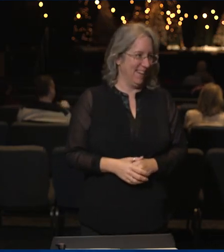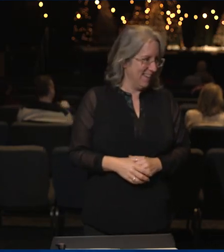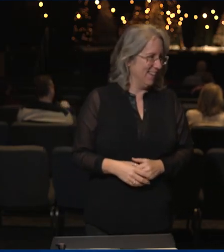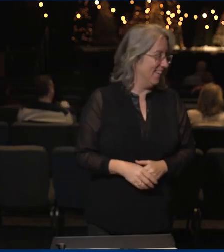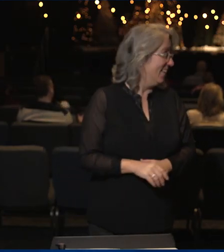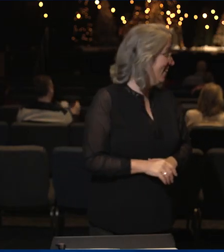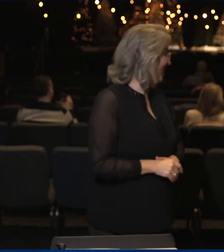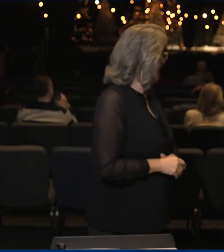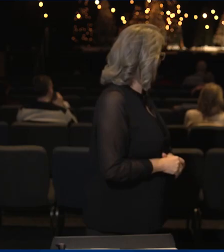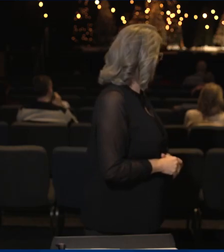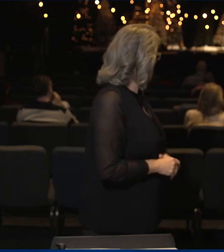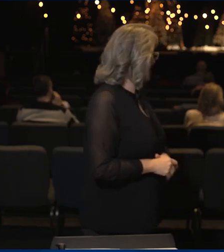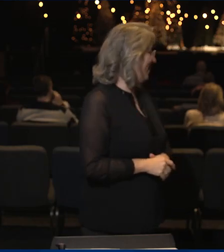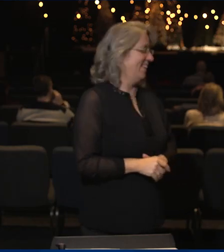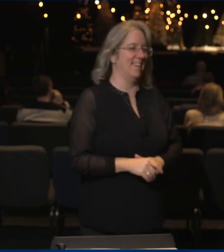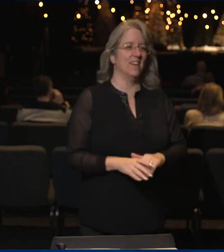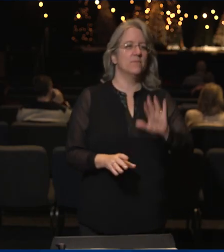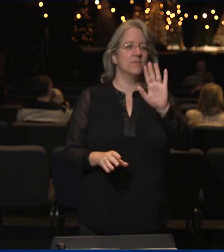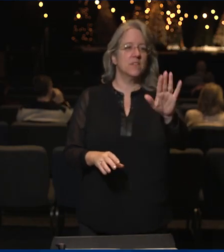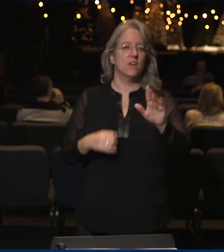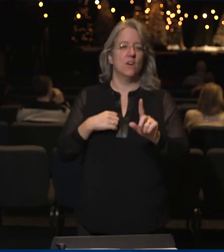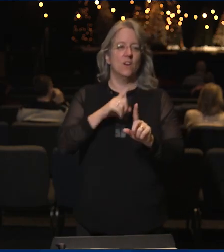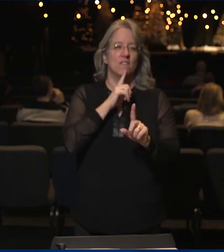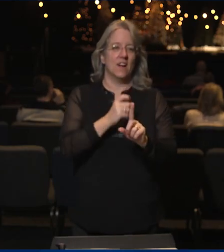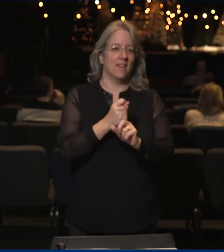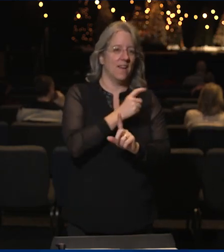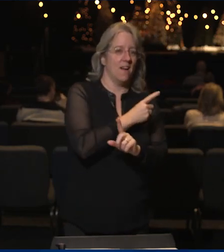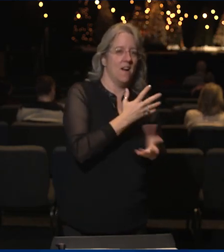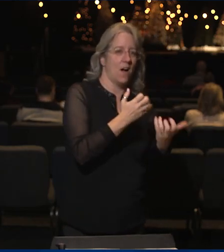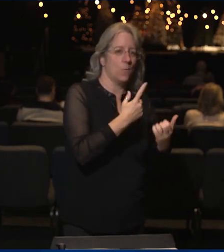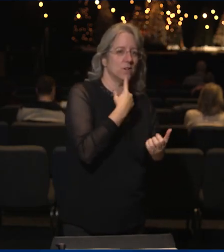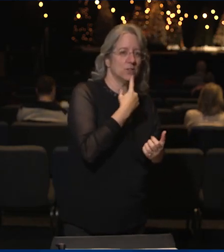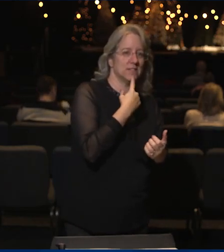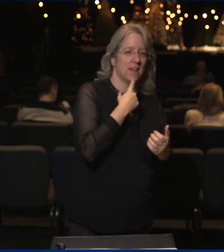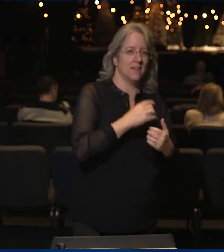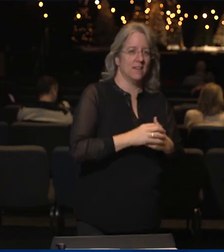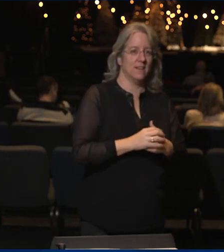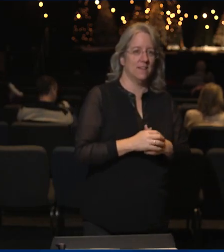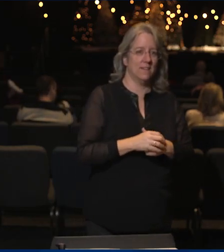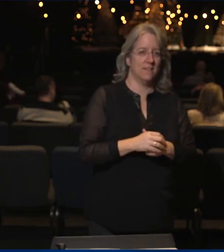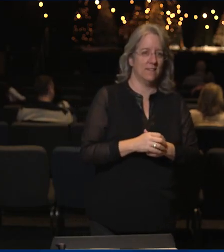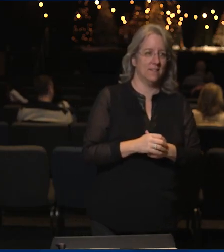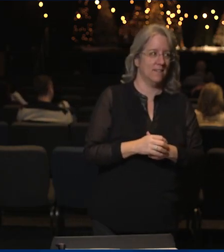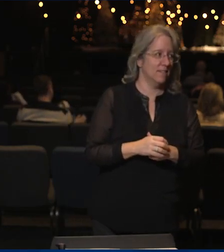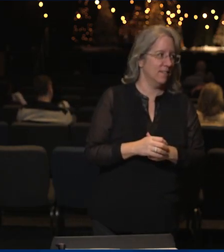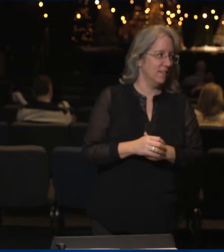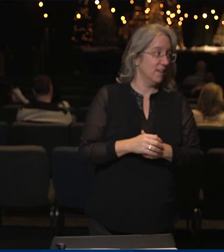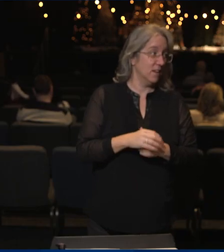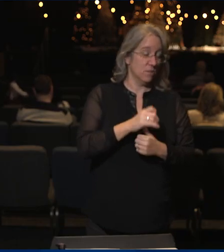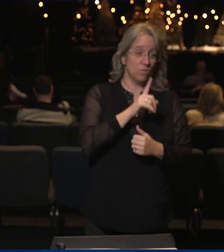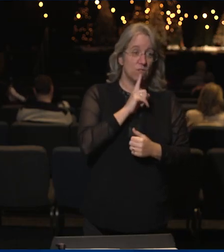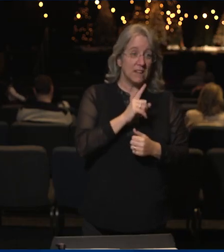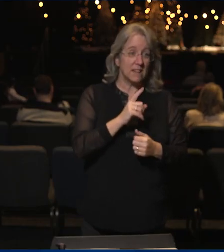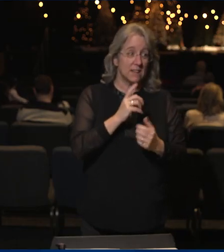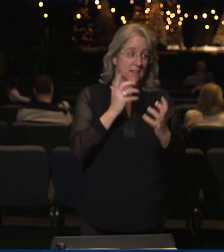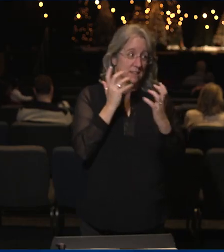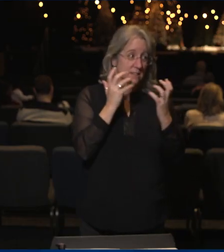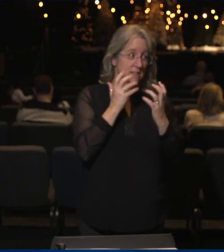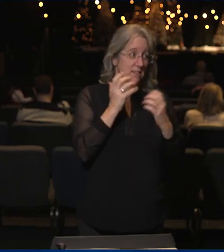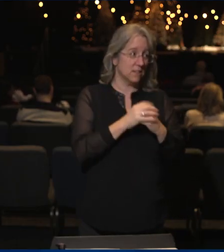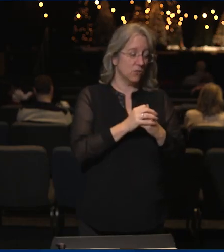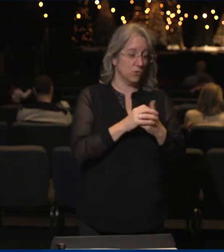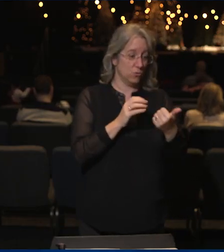I mean, really, parenthetically, let me just say, it is a remarkable thing. Like, you're a remarkable